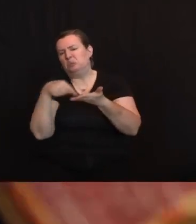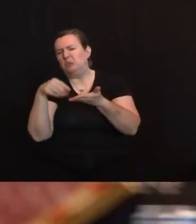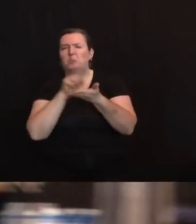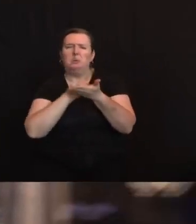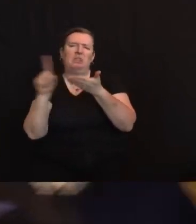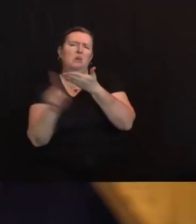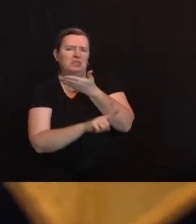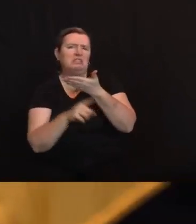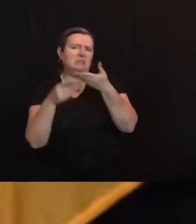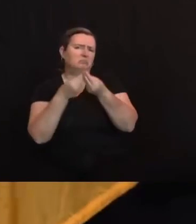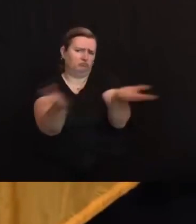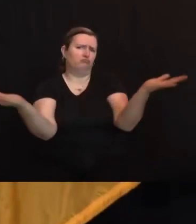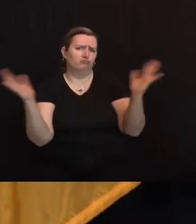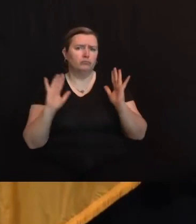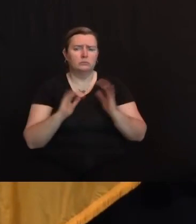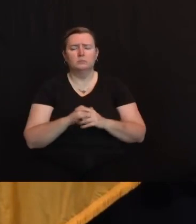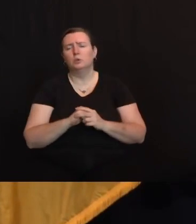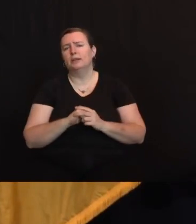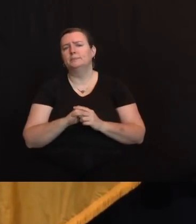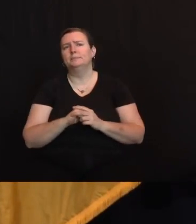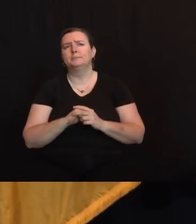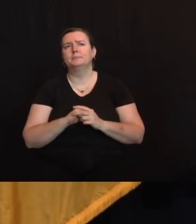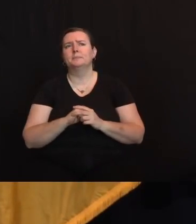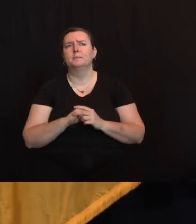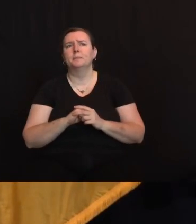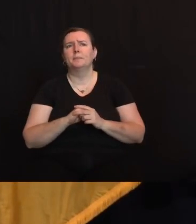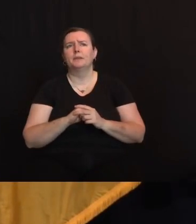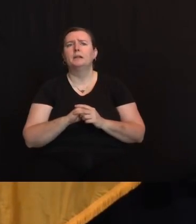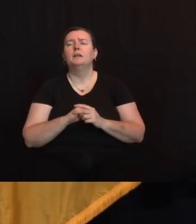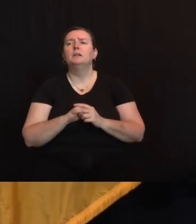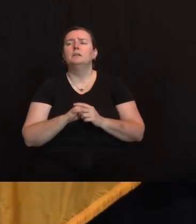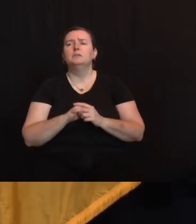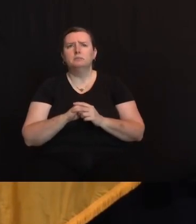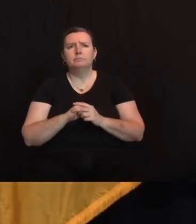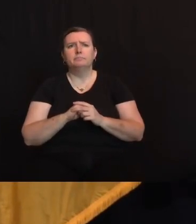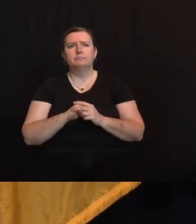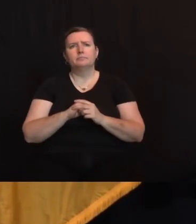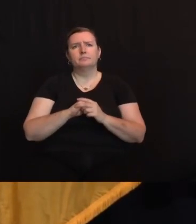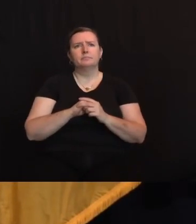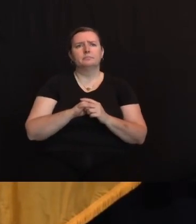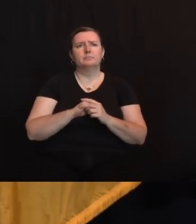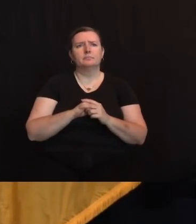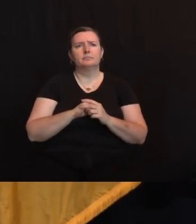is, as you can imagine, these are not rolling off a log things. So,